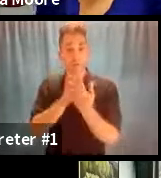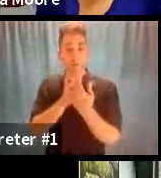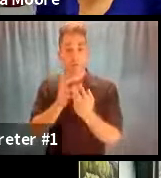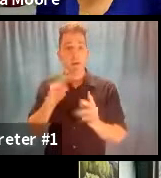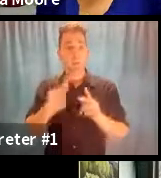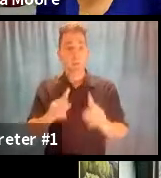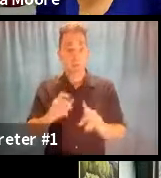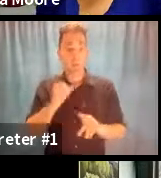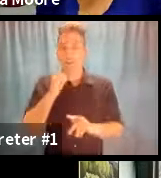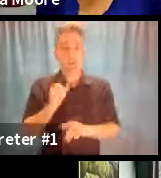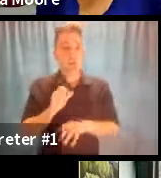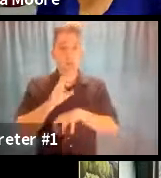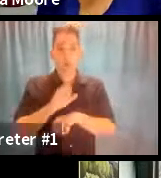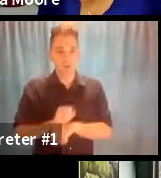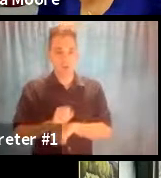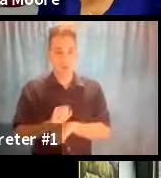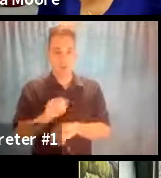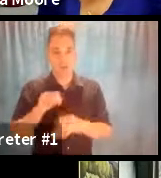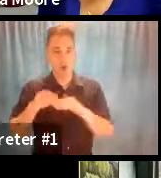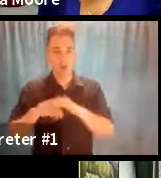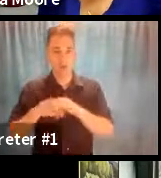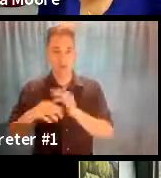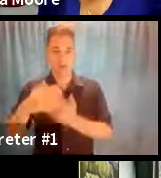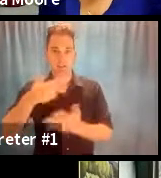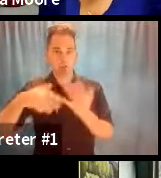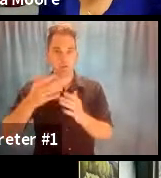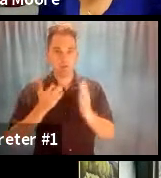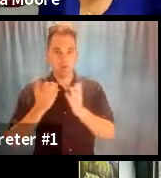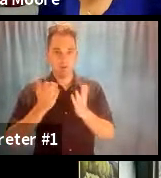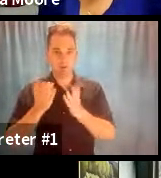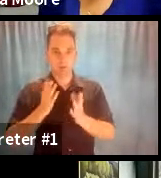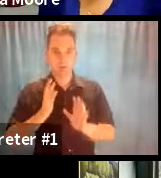as used to accessing social service